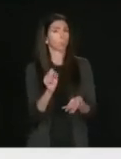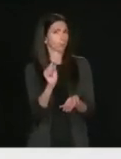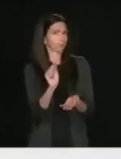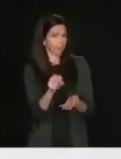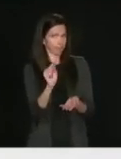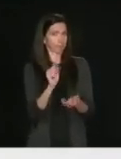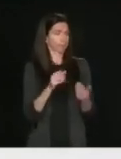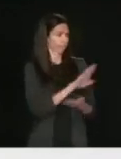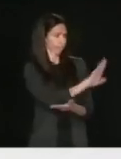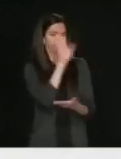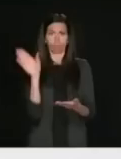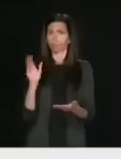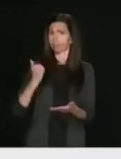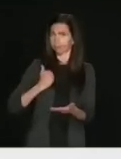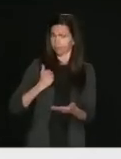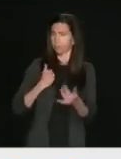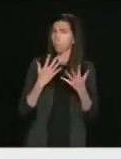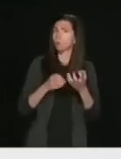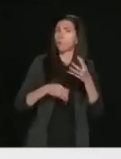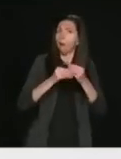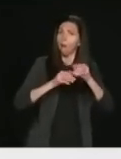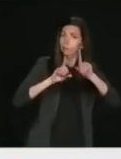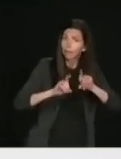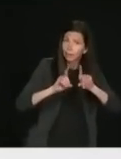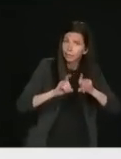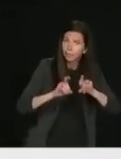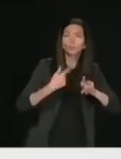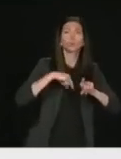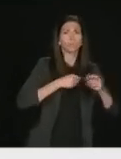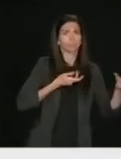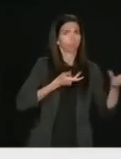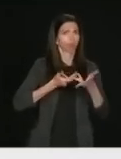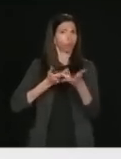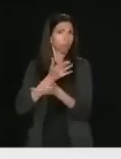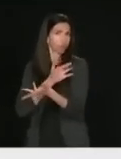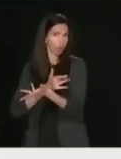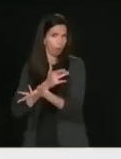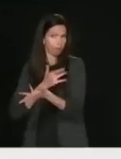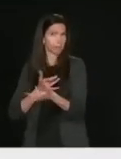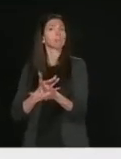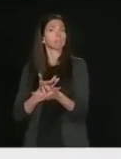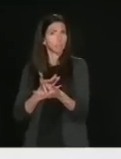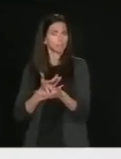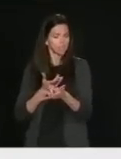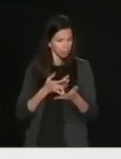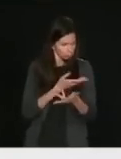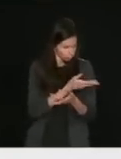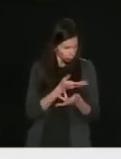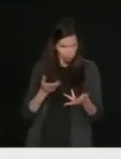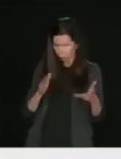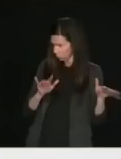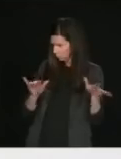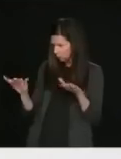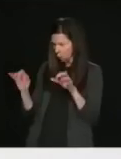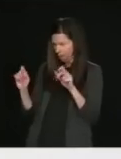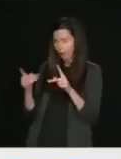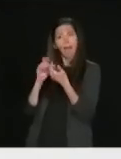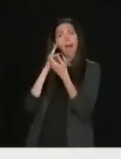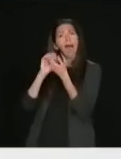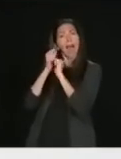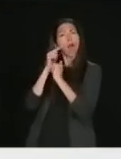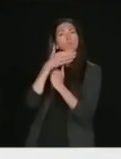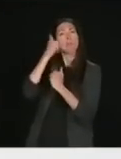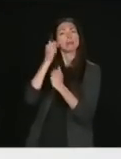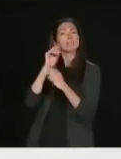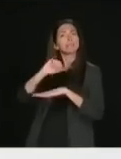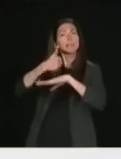the country for the province, invest in a national framework so that we have a pan-Canadian